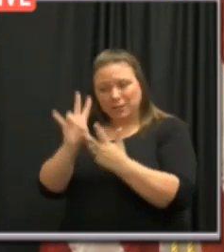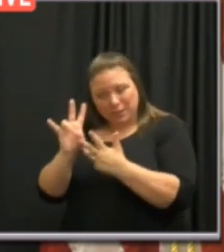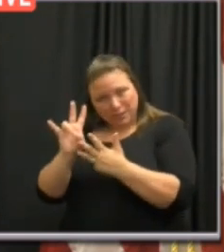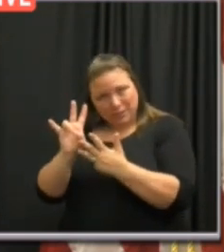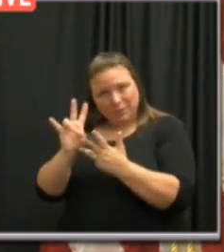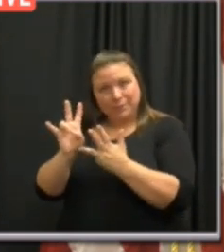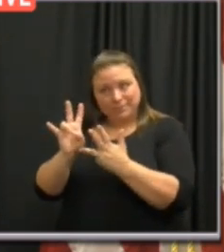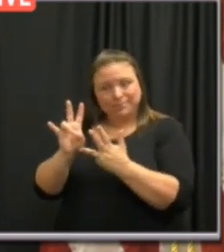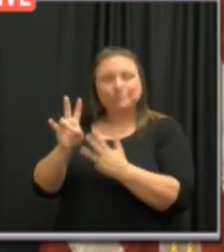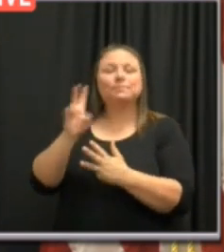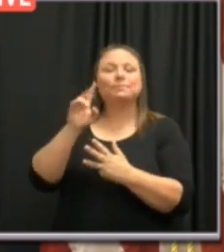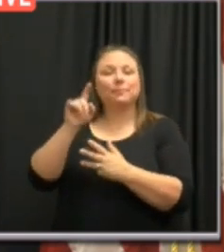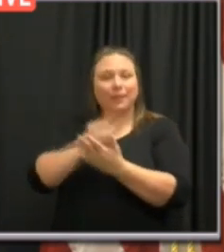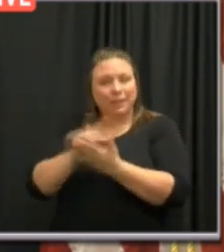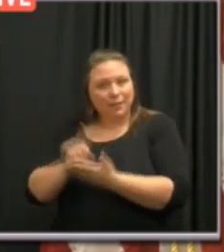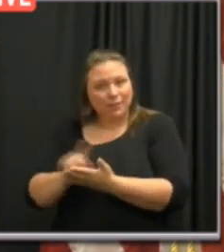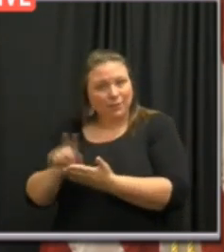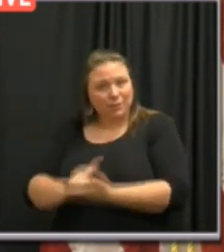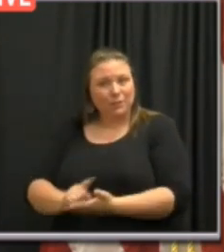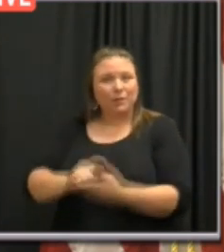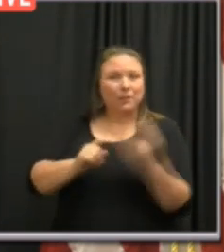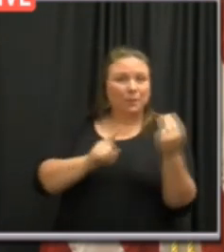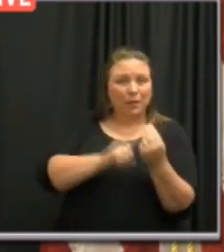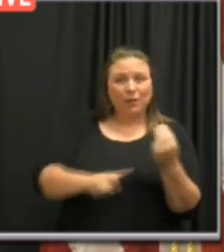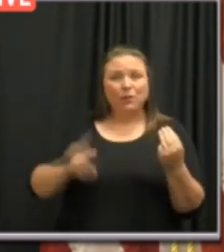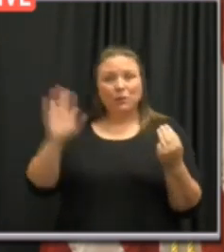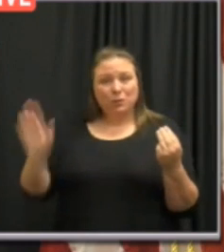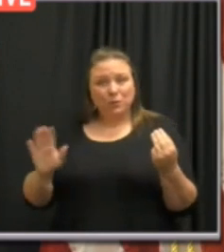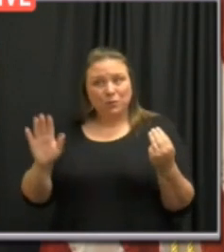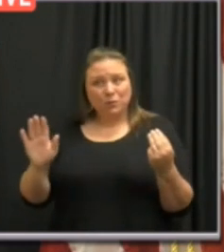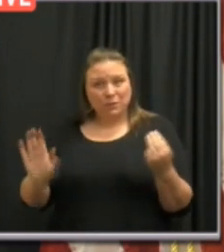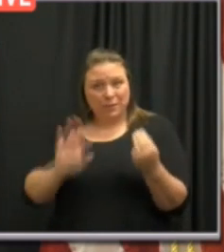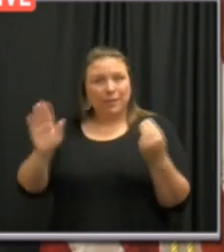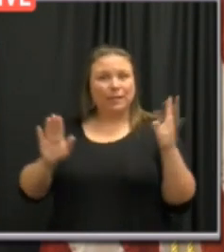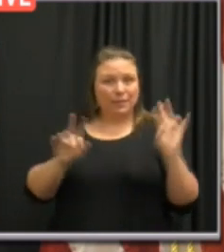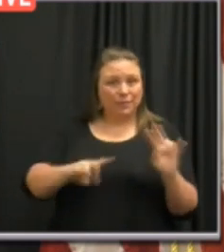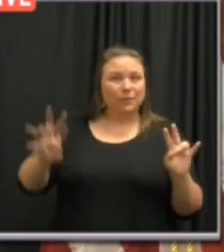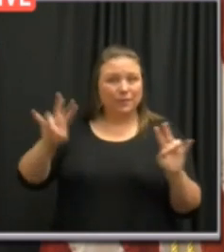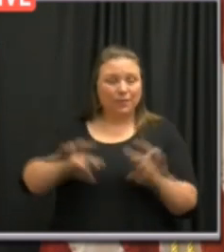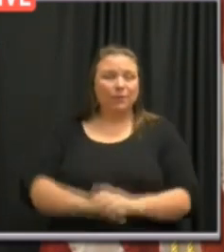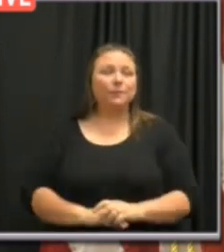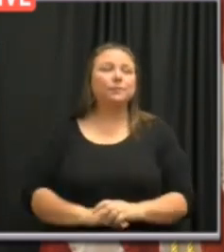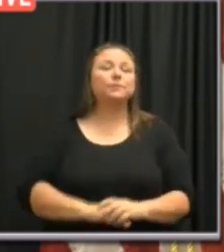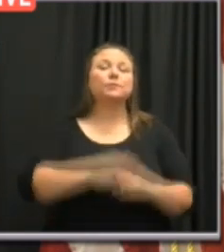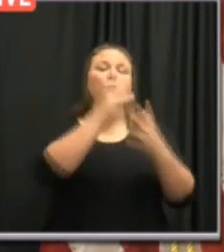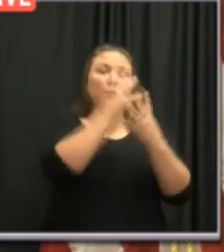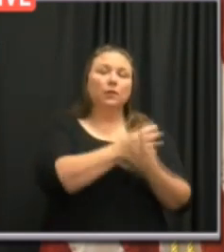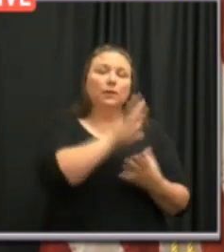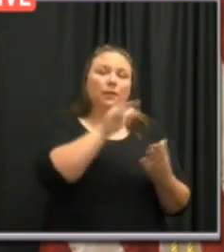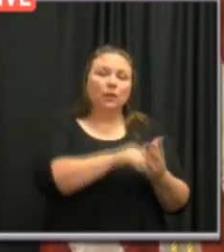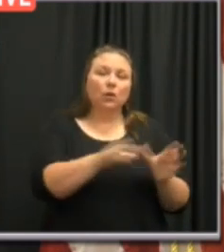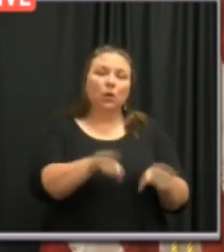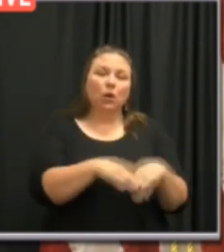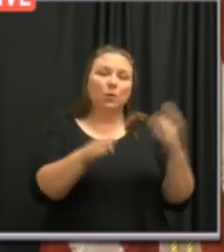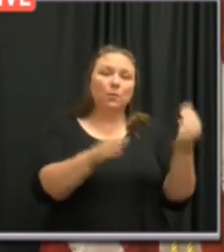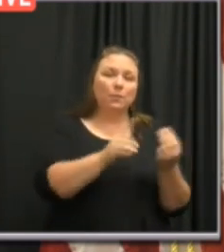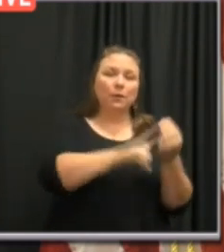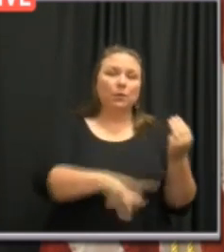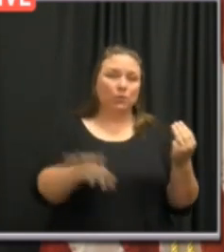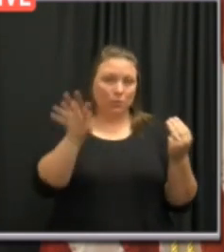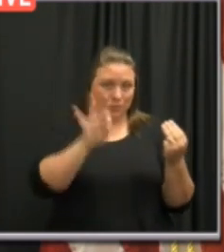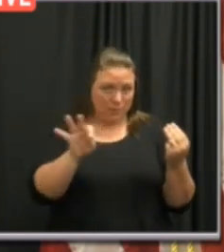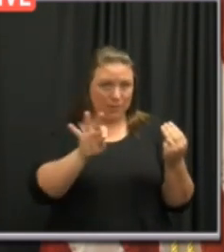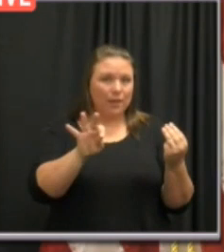615-862-7777 weekdays from 7 a.m. to 7 p.m. Metro's community assessment centers are open 5 days a week, Monday through